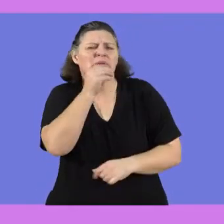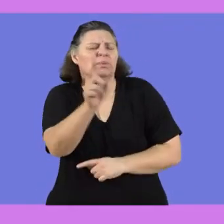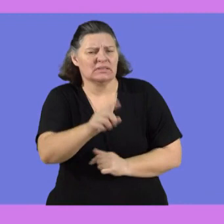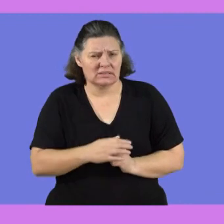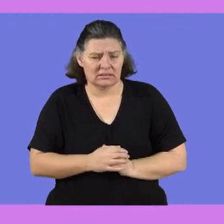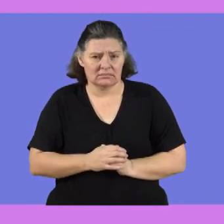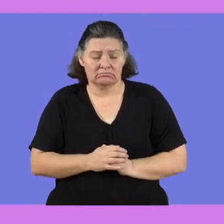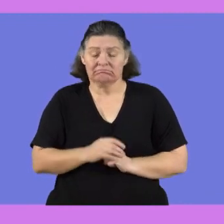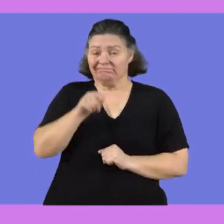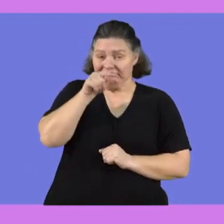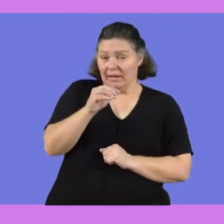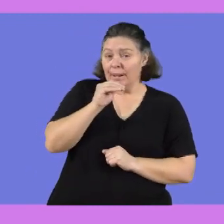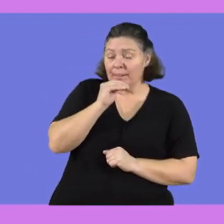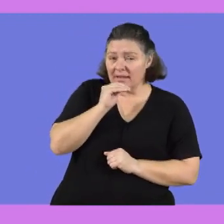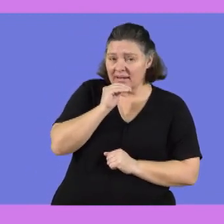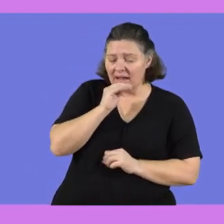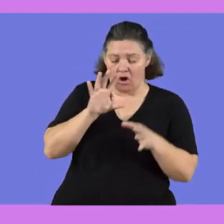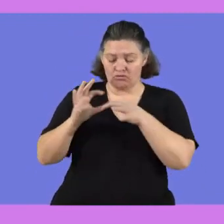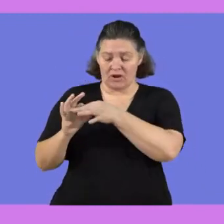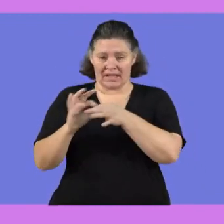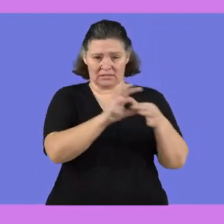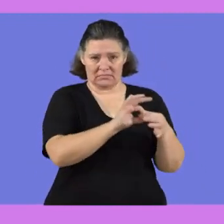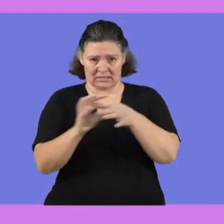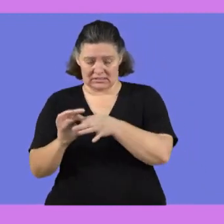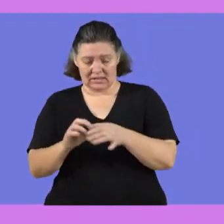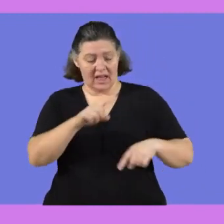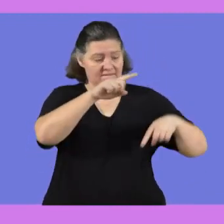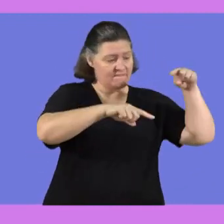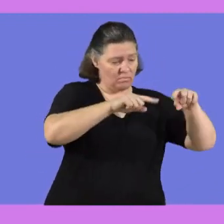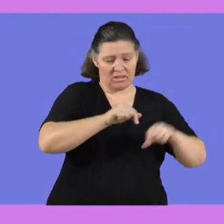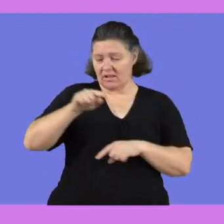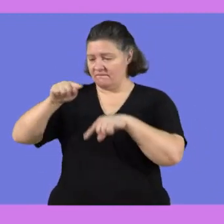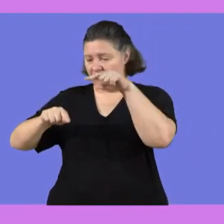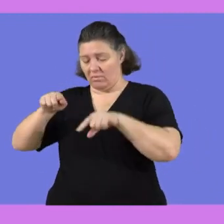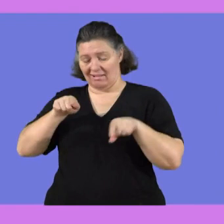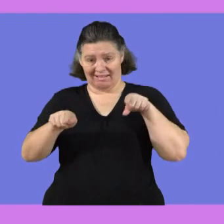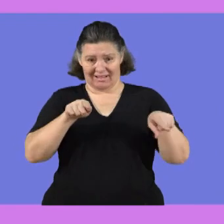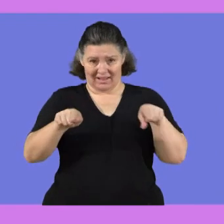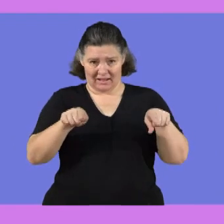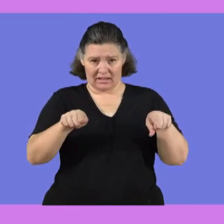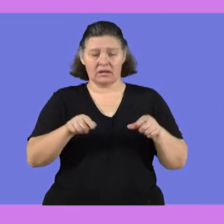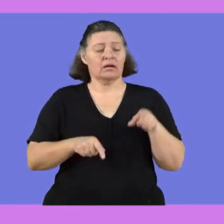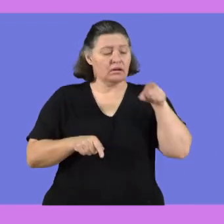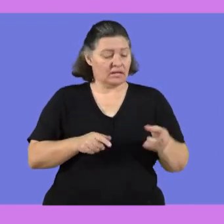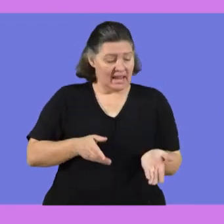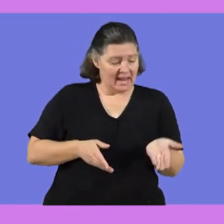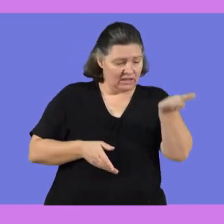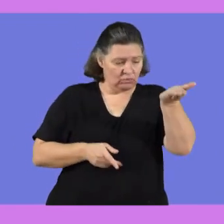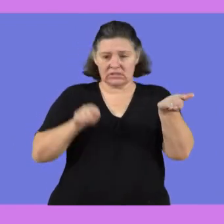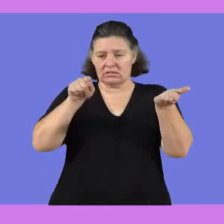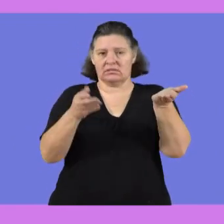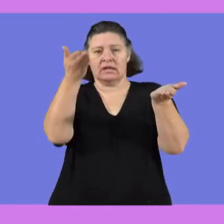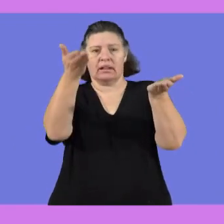proportion? Inverse proportion is a relationship between two variables whereby when one variable